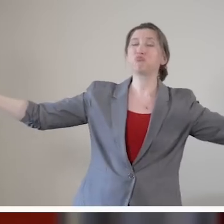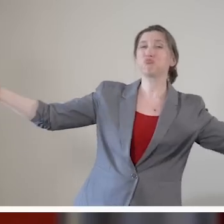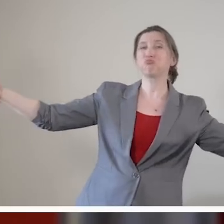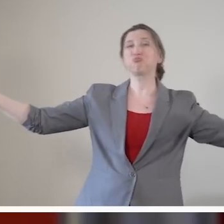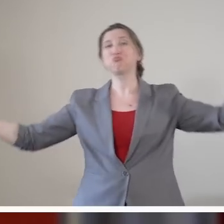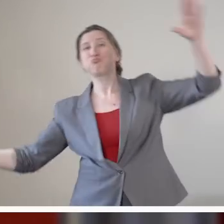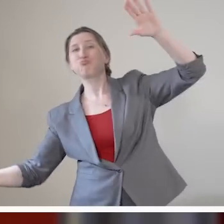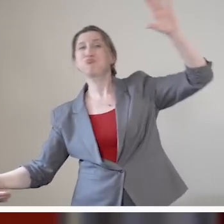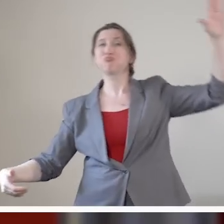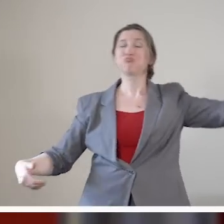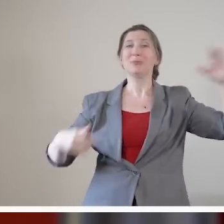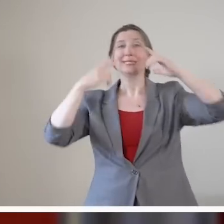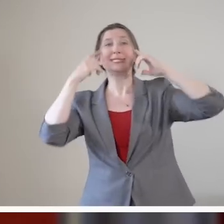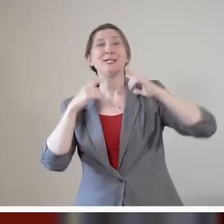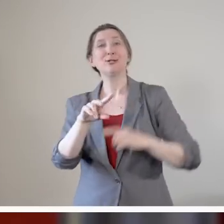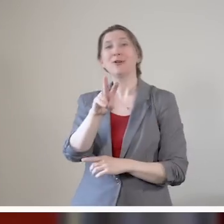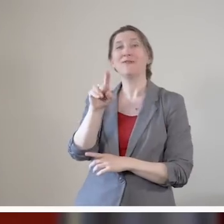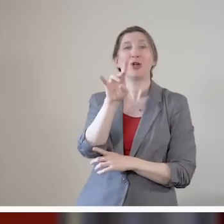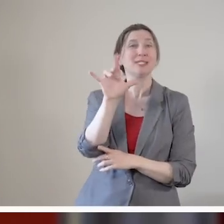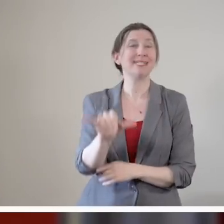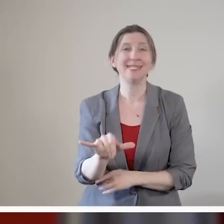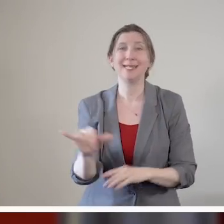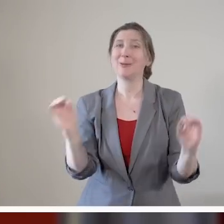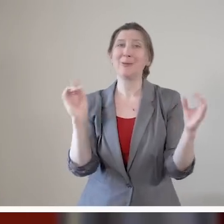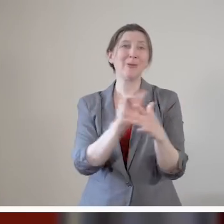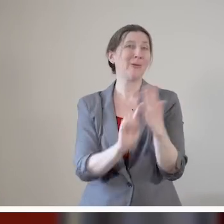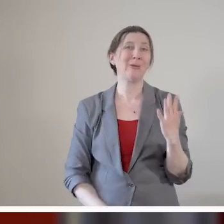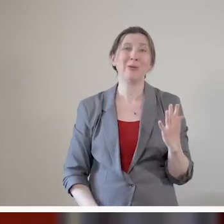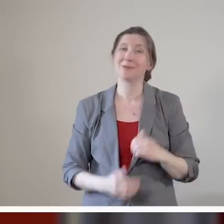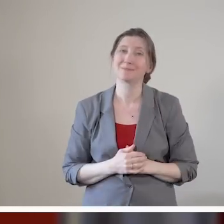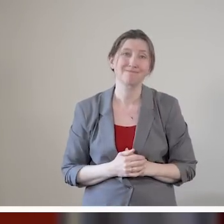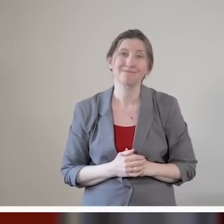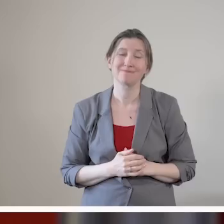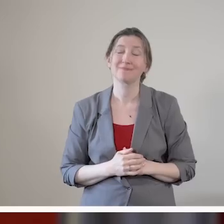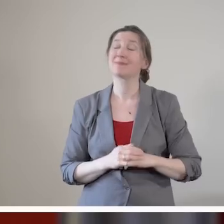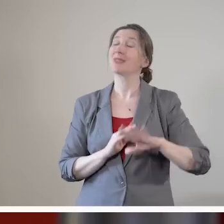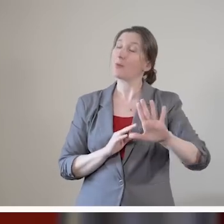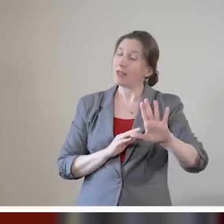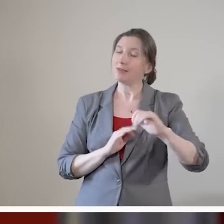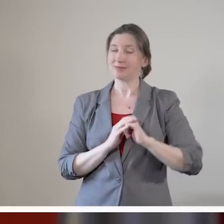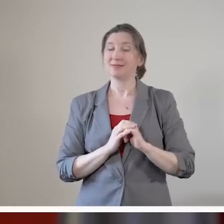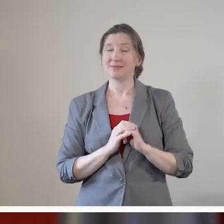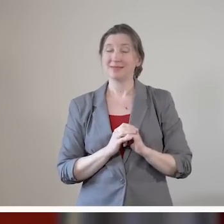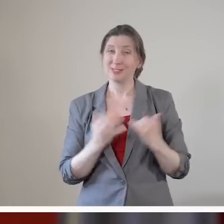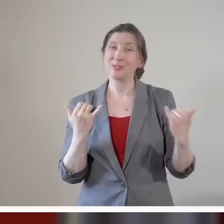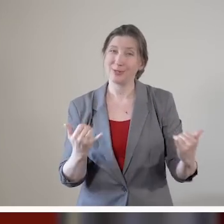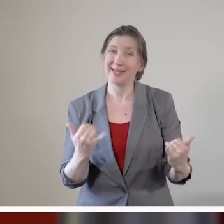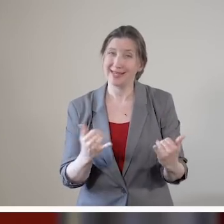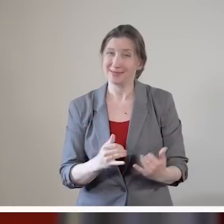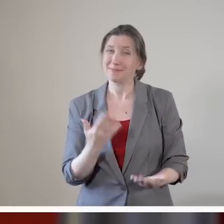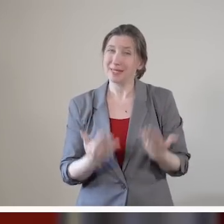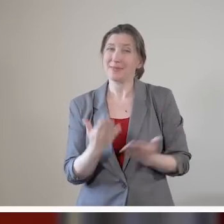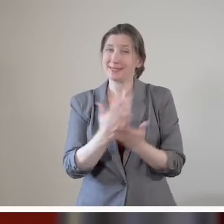arms with your fellow Badgers to sing varsity one last time as a student. Well, I'm